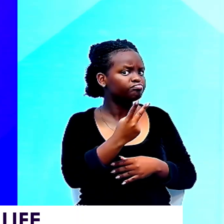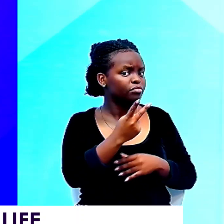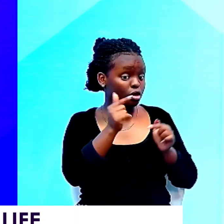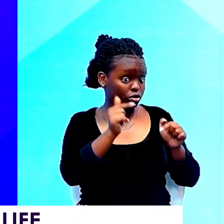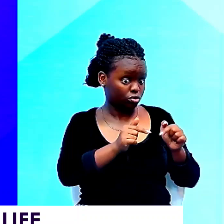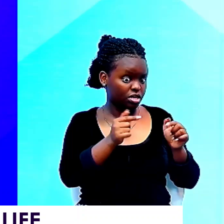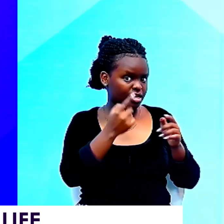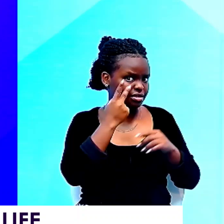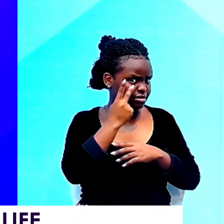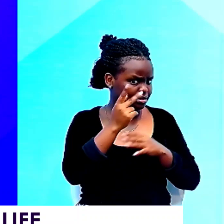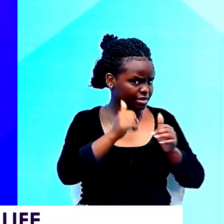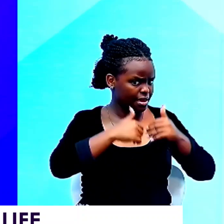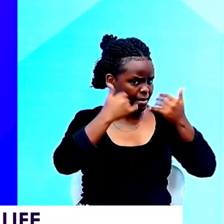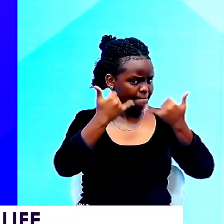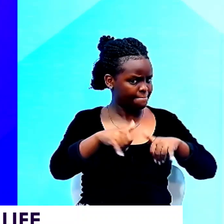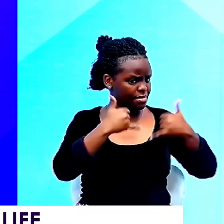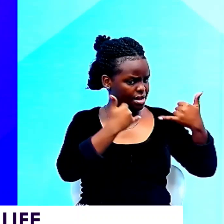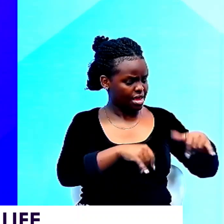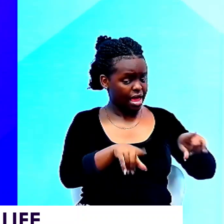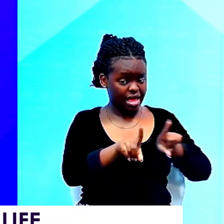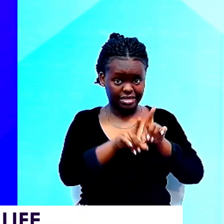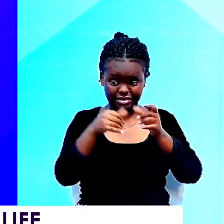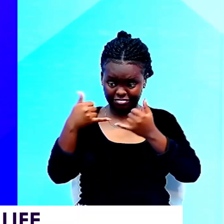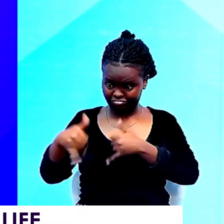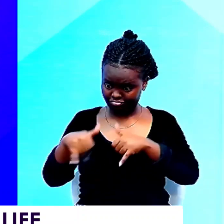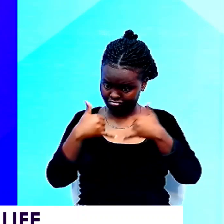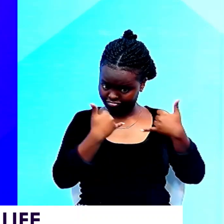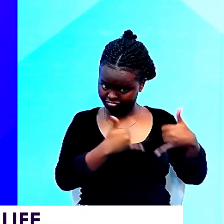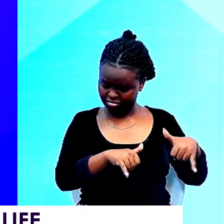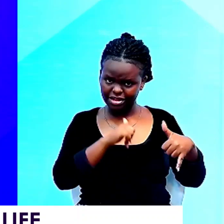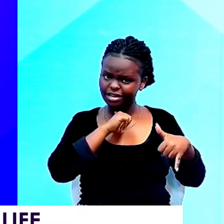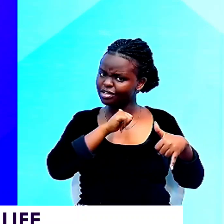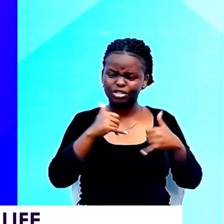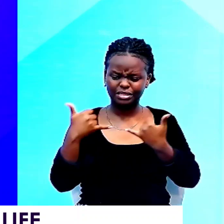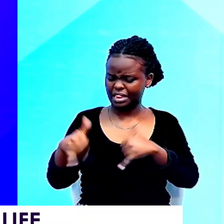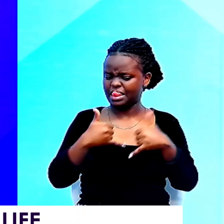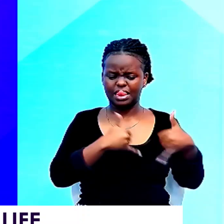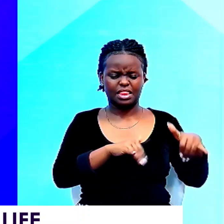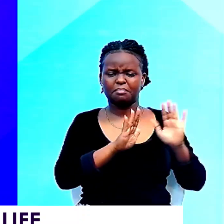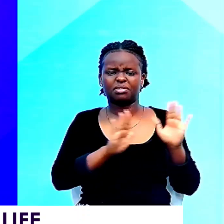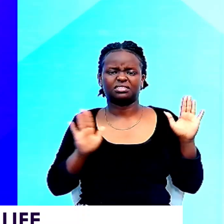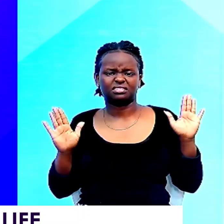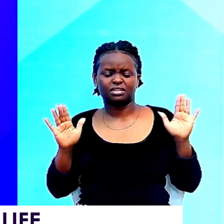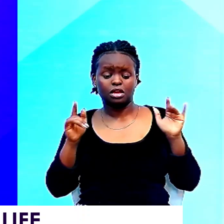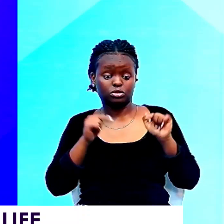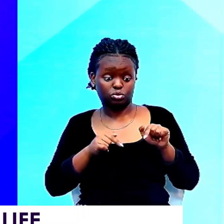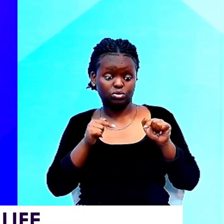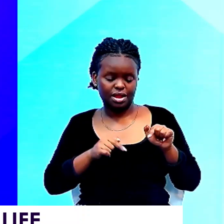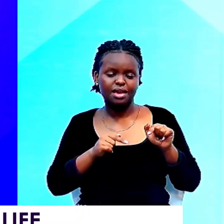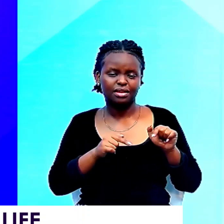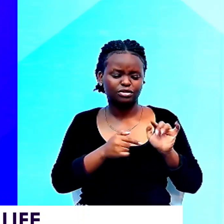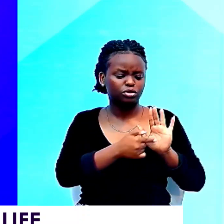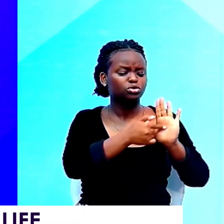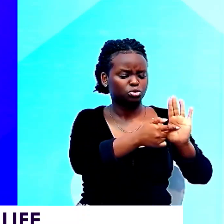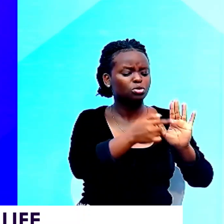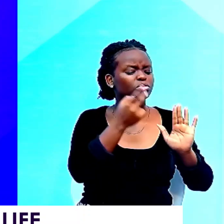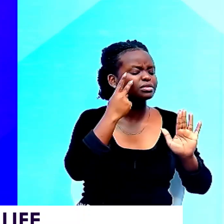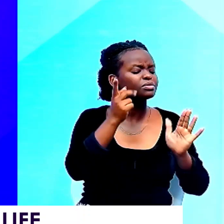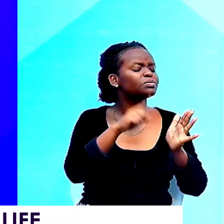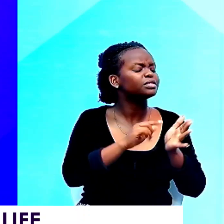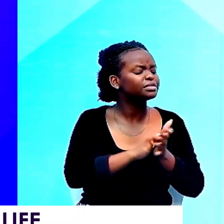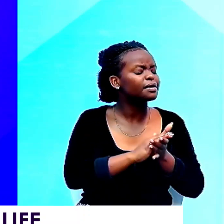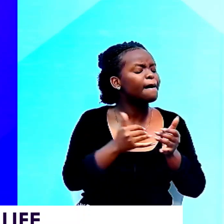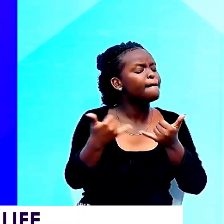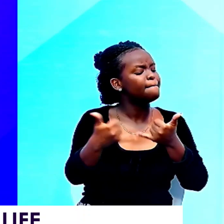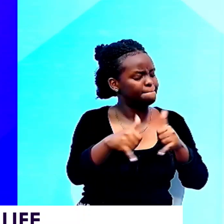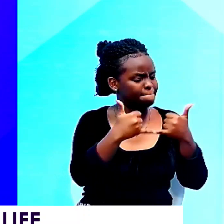play. But as they play, it is not just that they're playing. Today, it will come out as a play. But the thing is, these